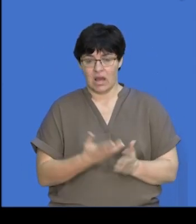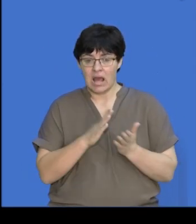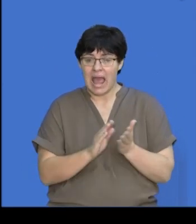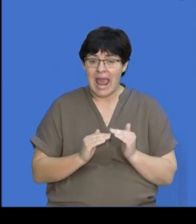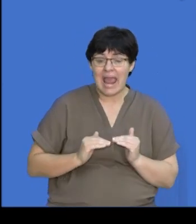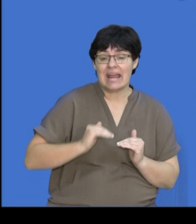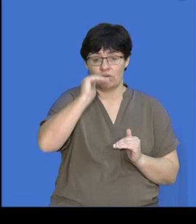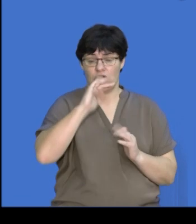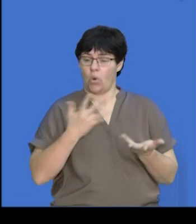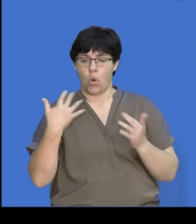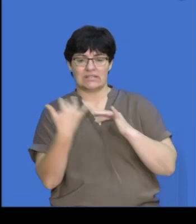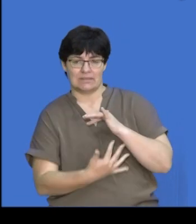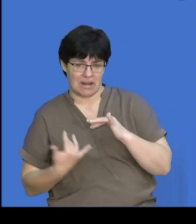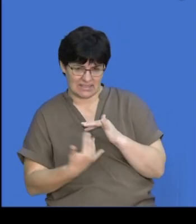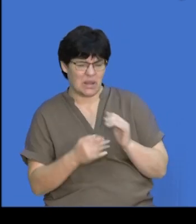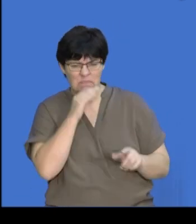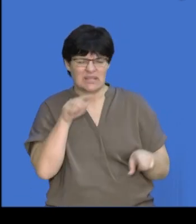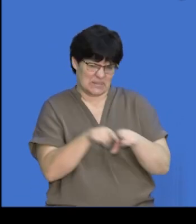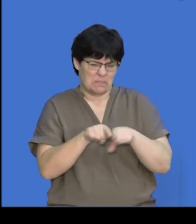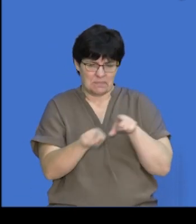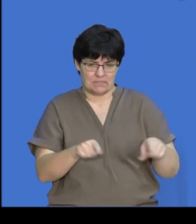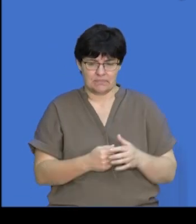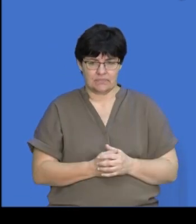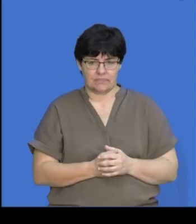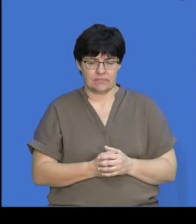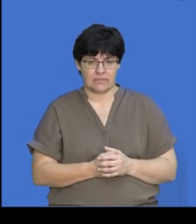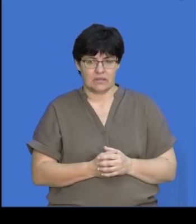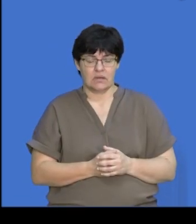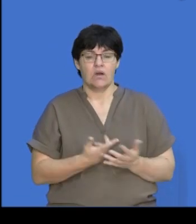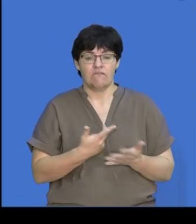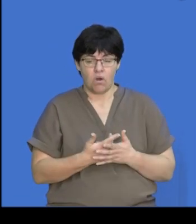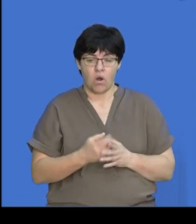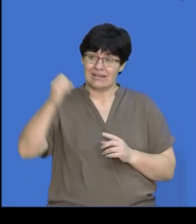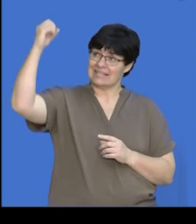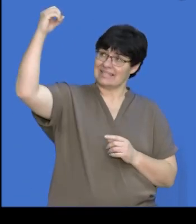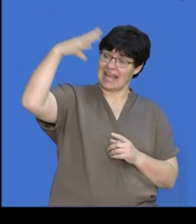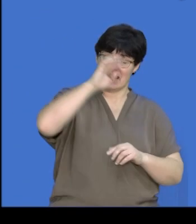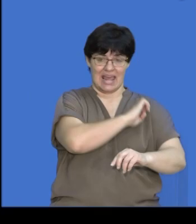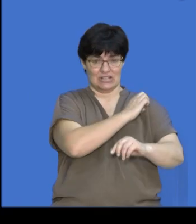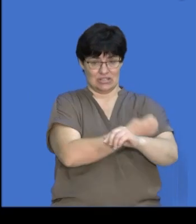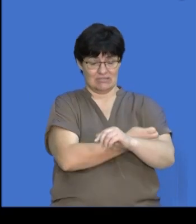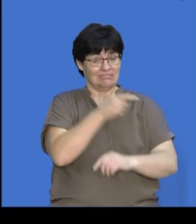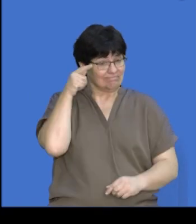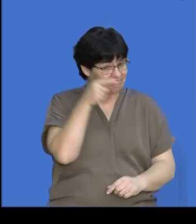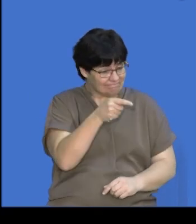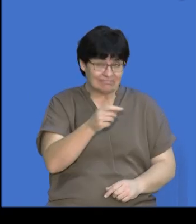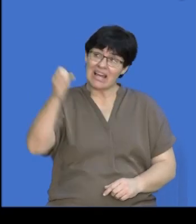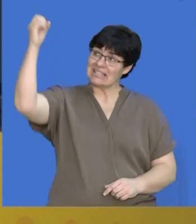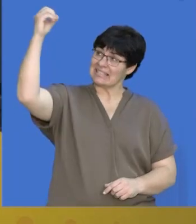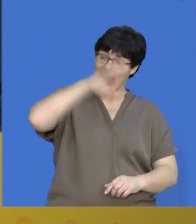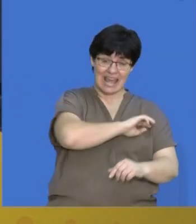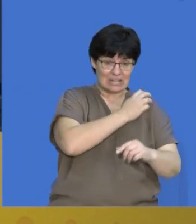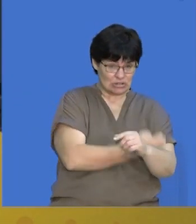increases, because it means the same thing. Usage of solar energy, which can be costly. What are we saying